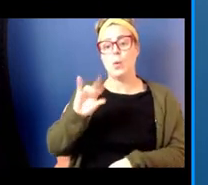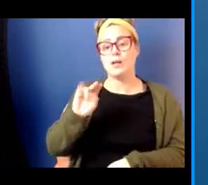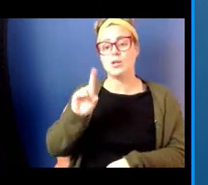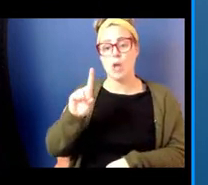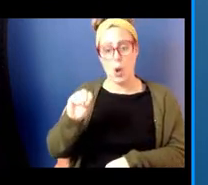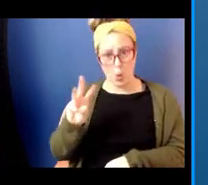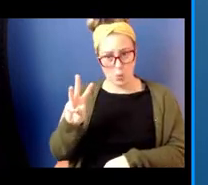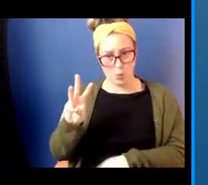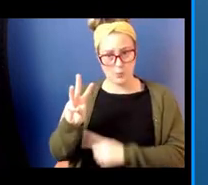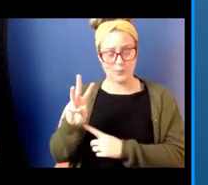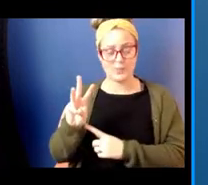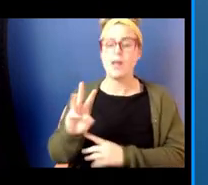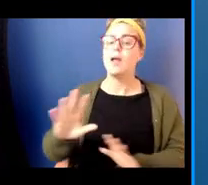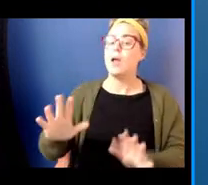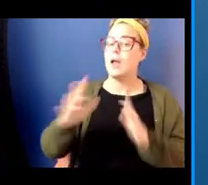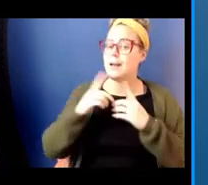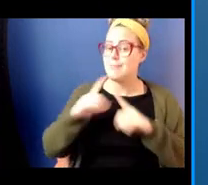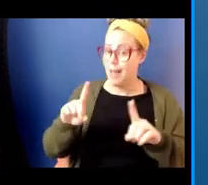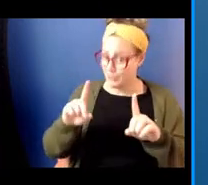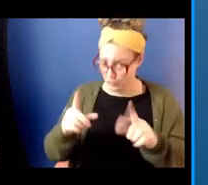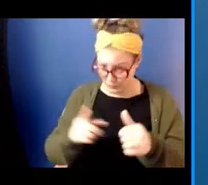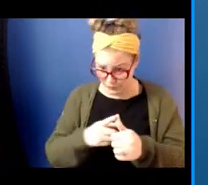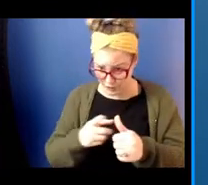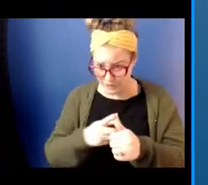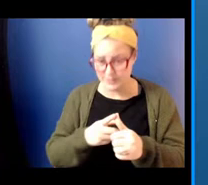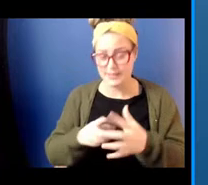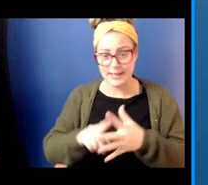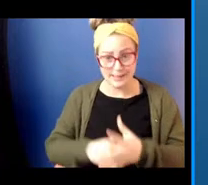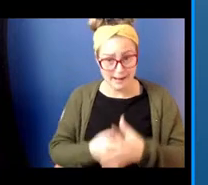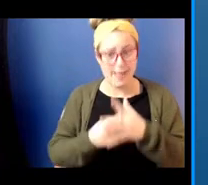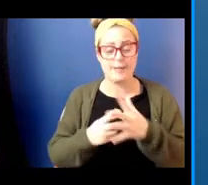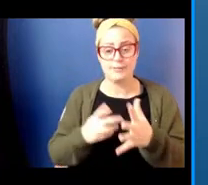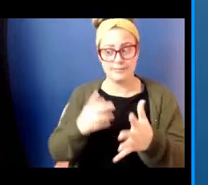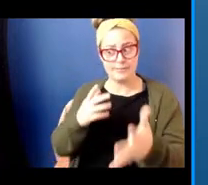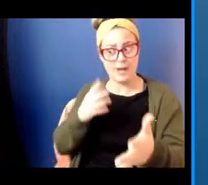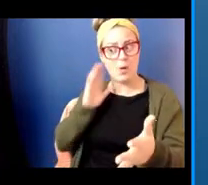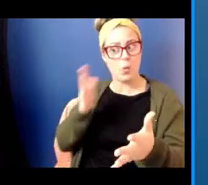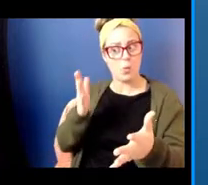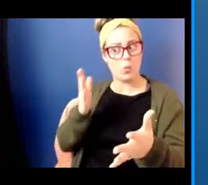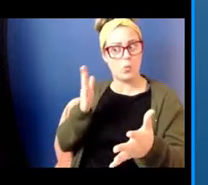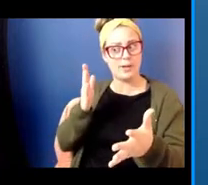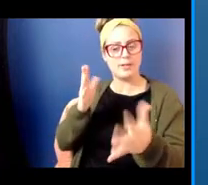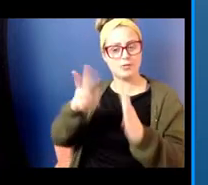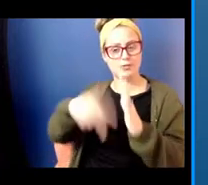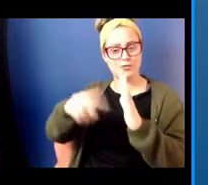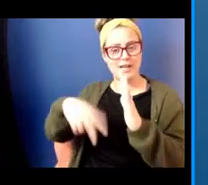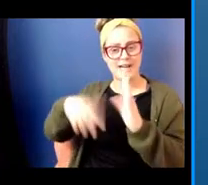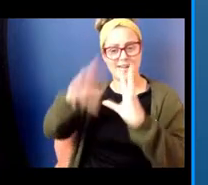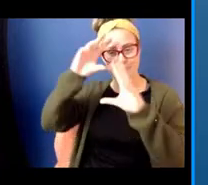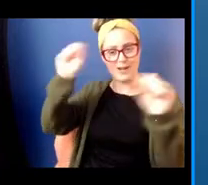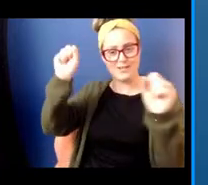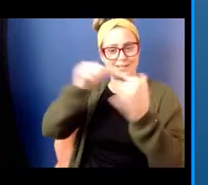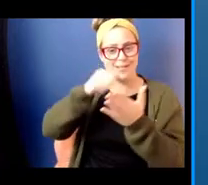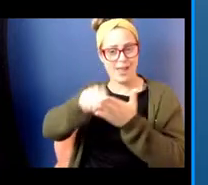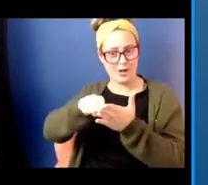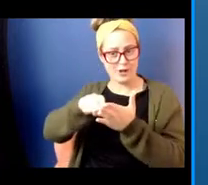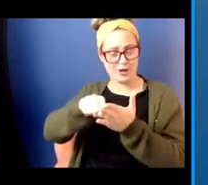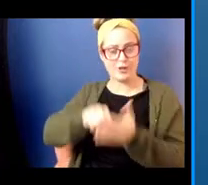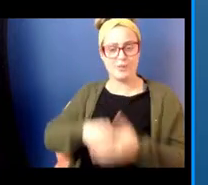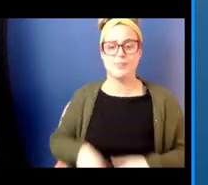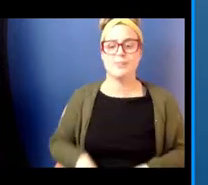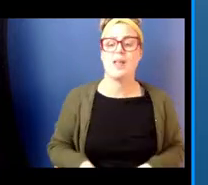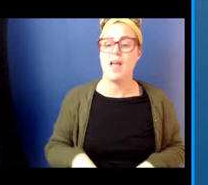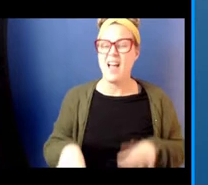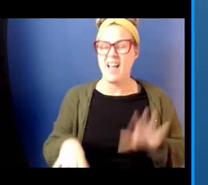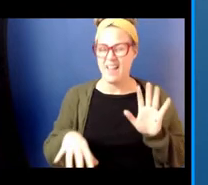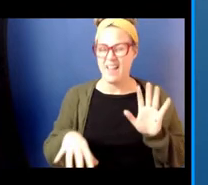president and I'd like to read it into record for all of you I find that this will be an honor and